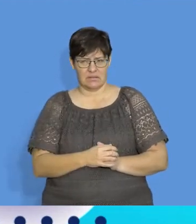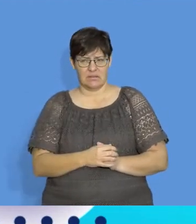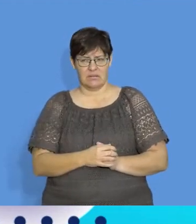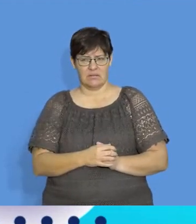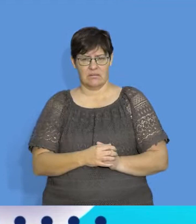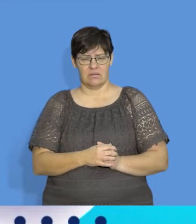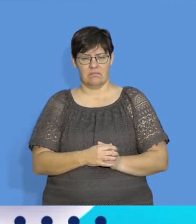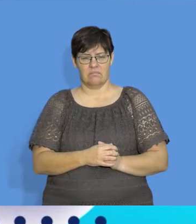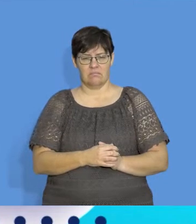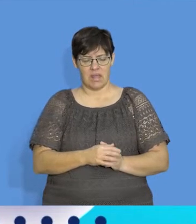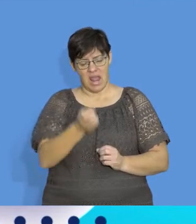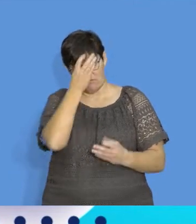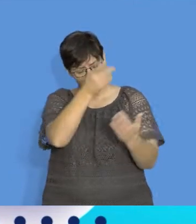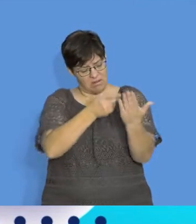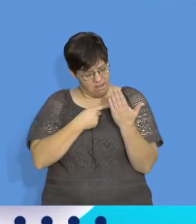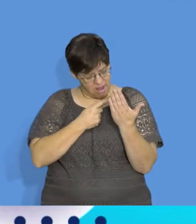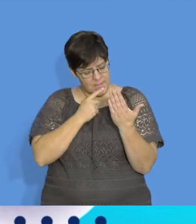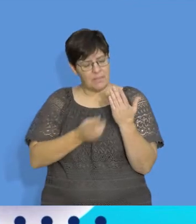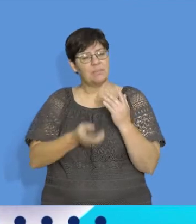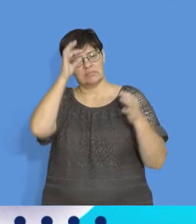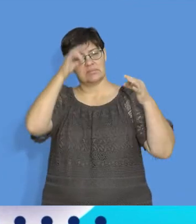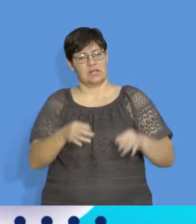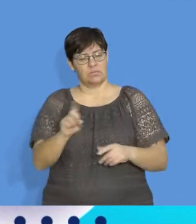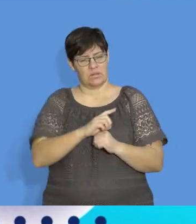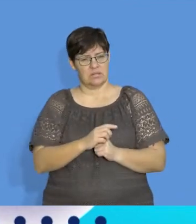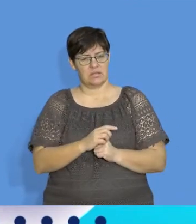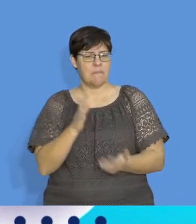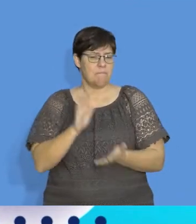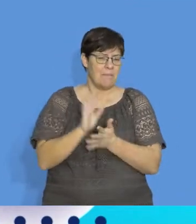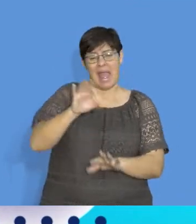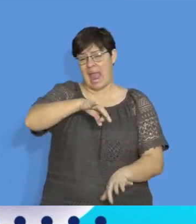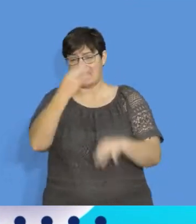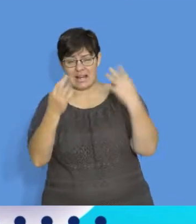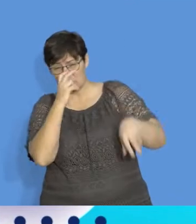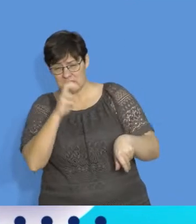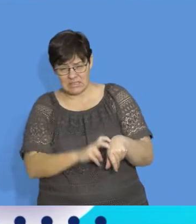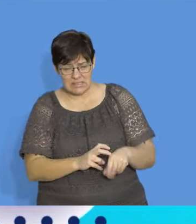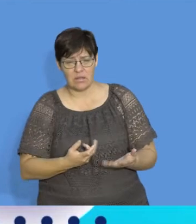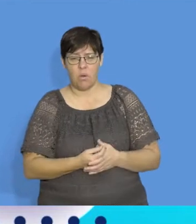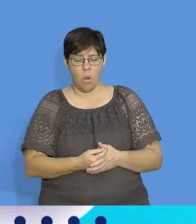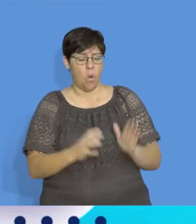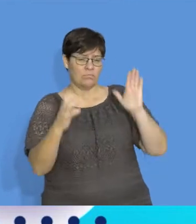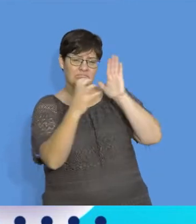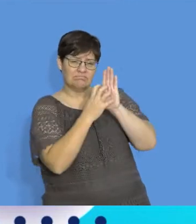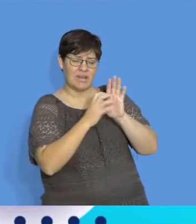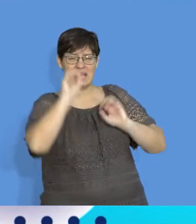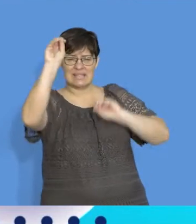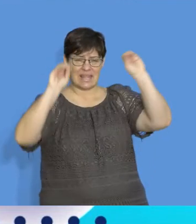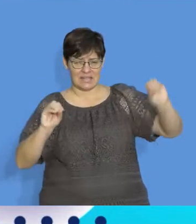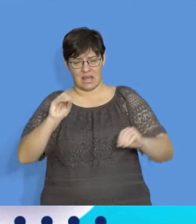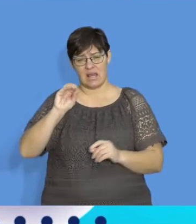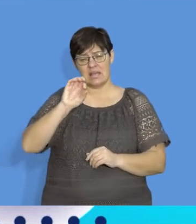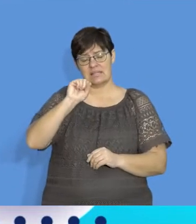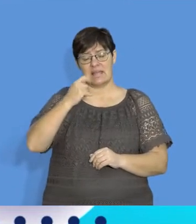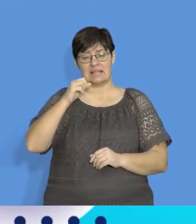Okay, what can we conclude from that? I mean, hence we might have to do some analysis or sketch a scatter